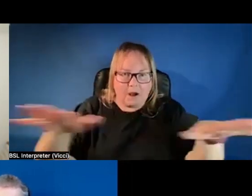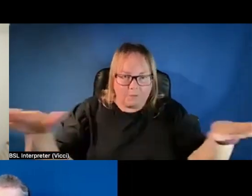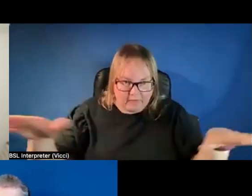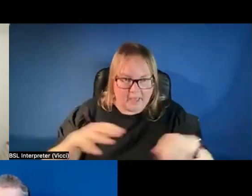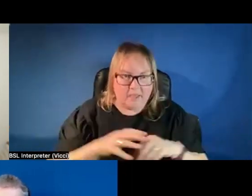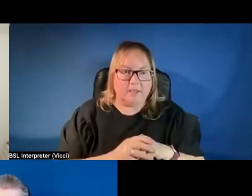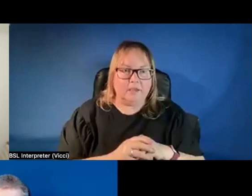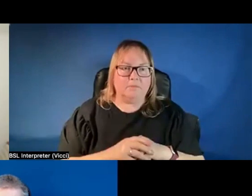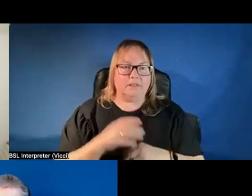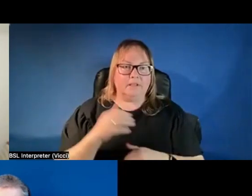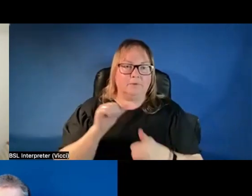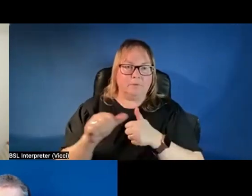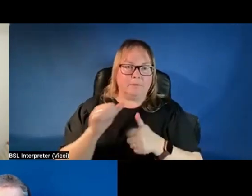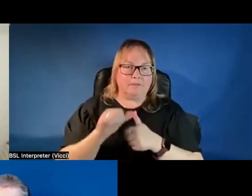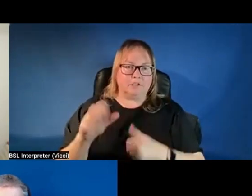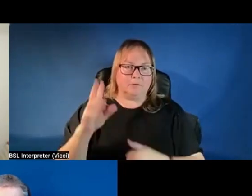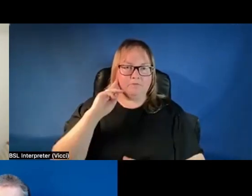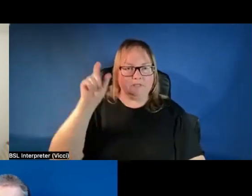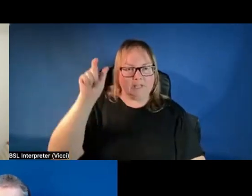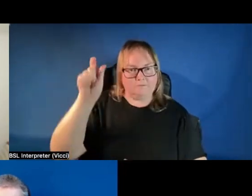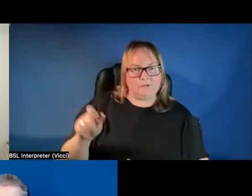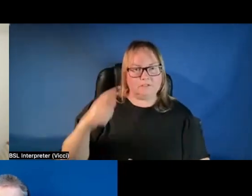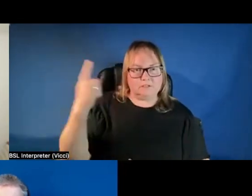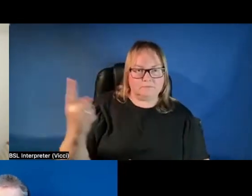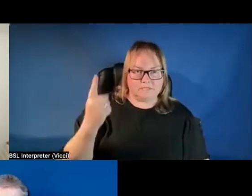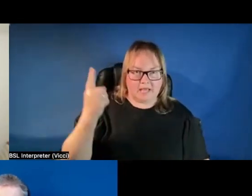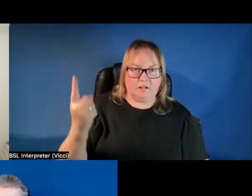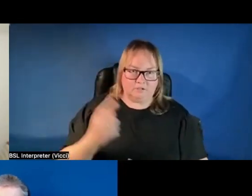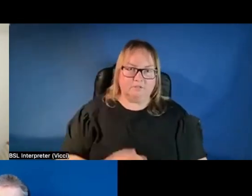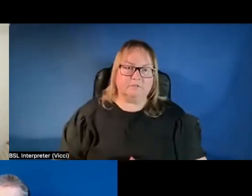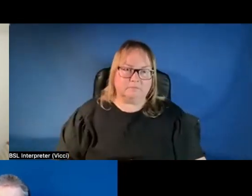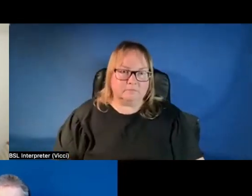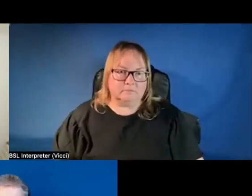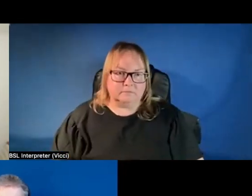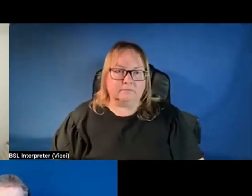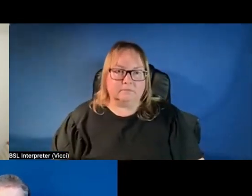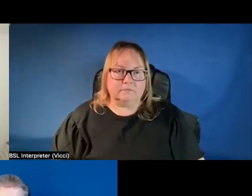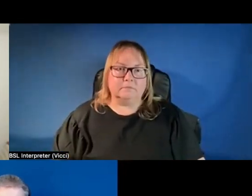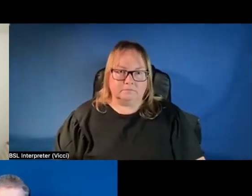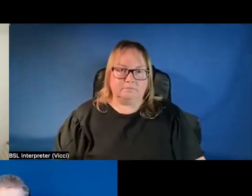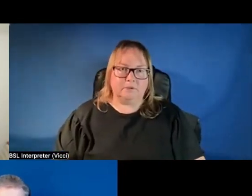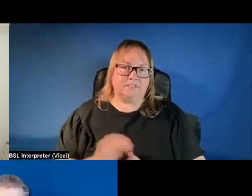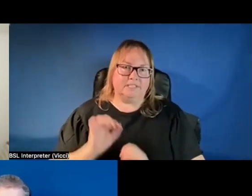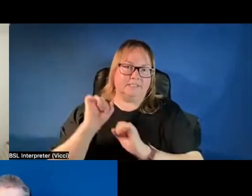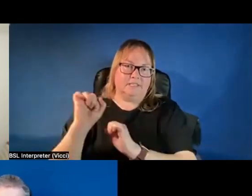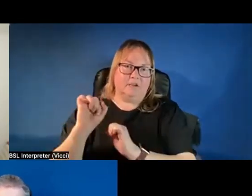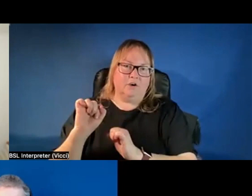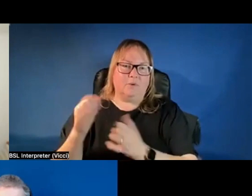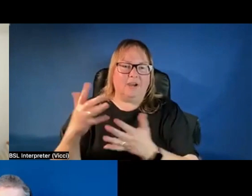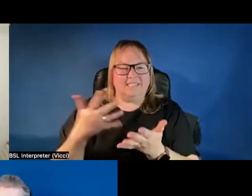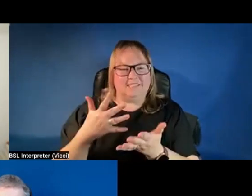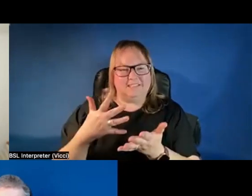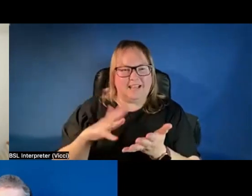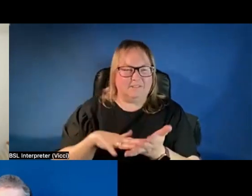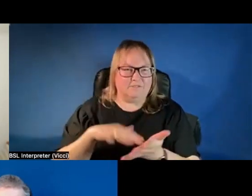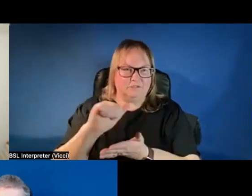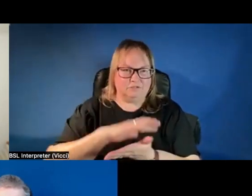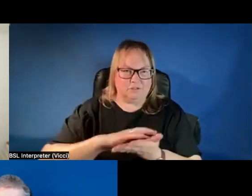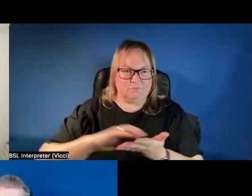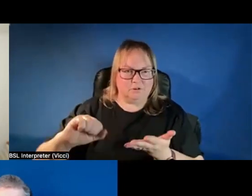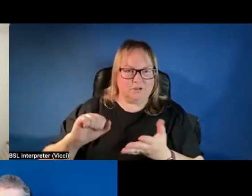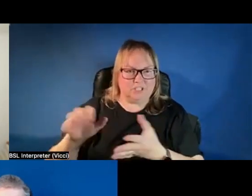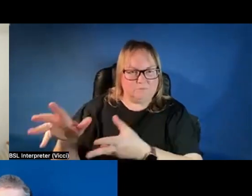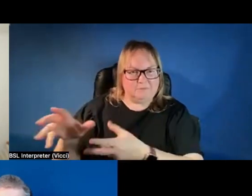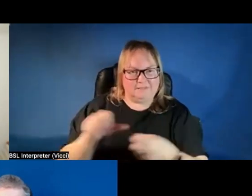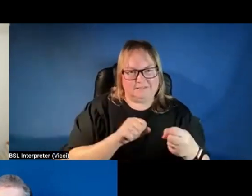signs out there, but I think it would be better coming from a deaf person themselves. Thank you. Otherwise, it's kind of